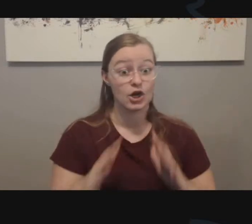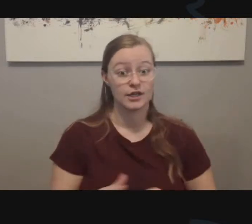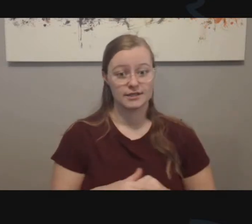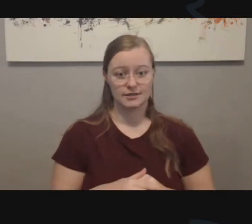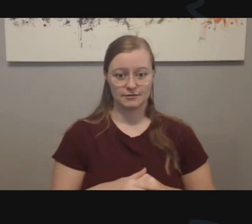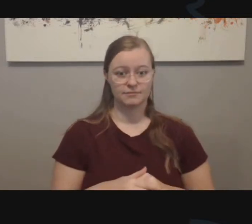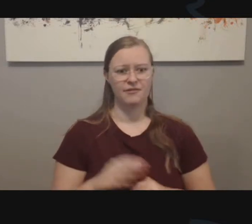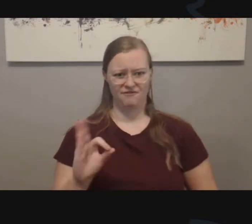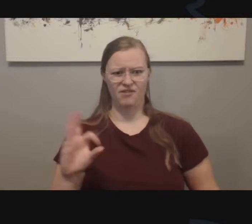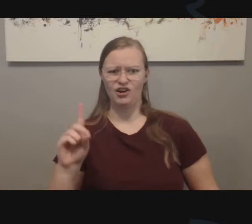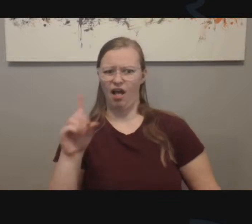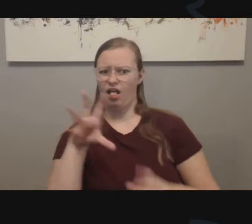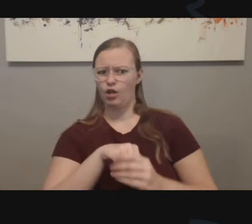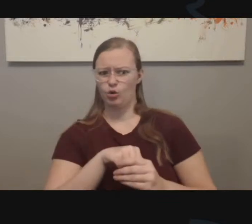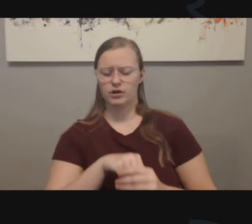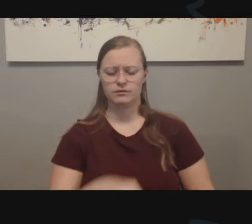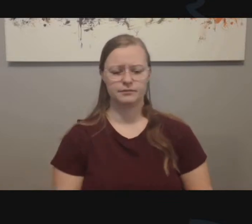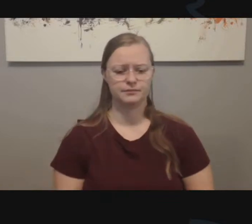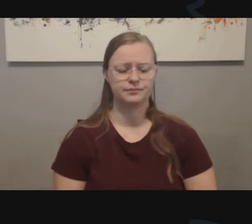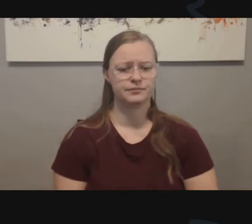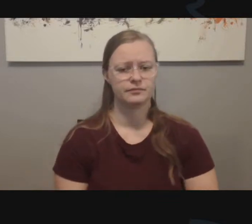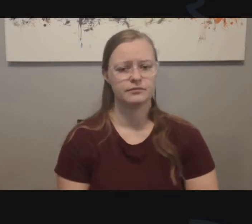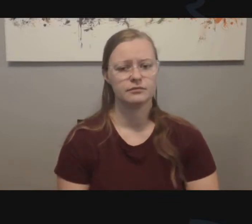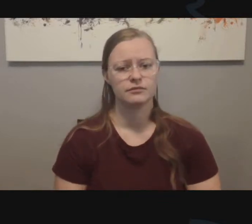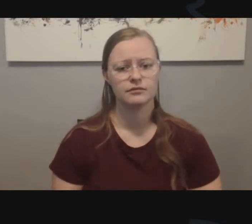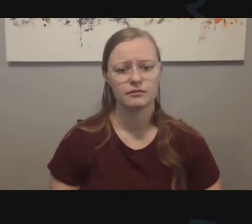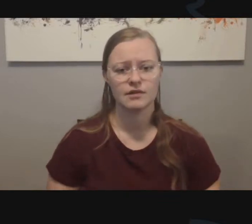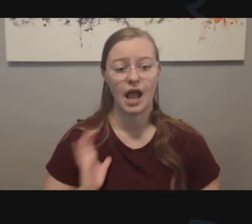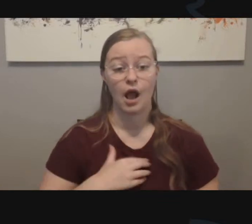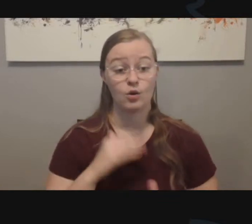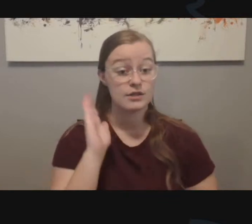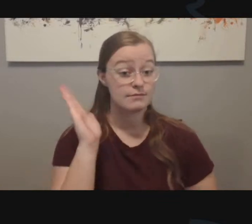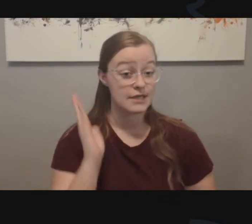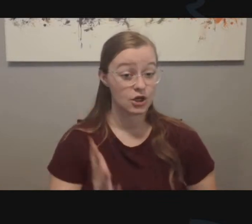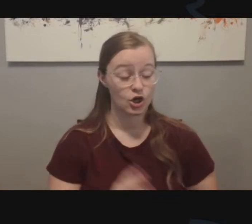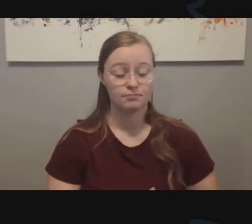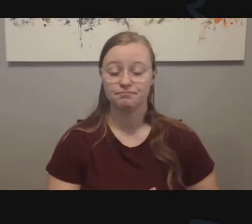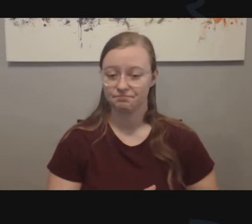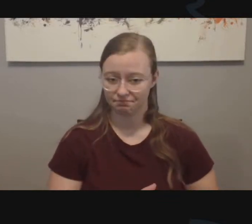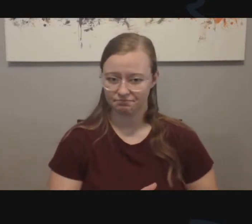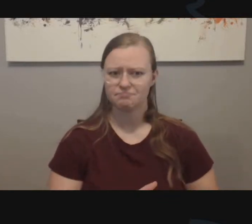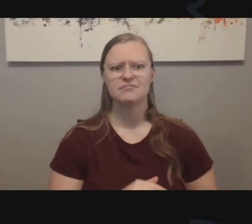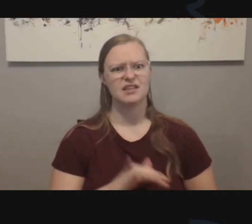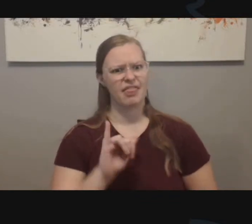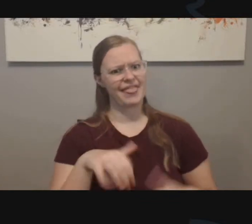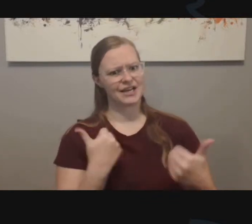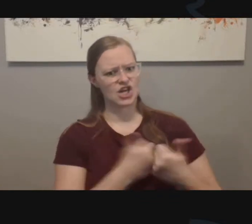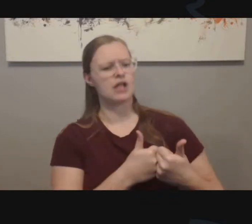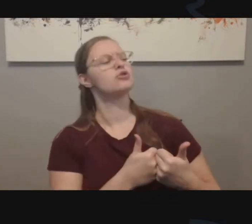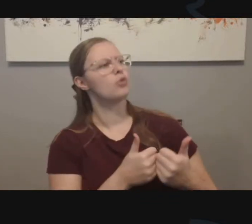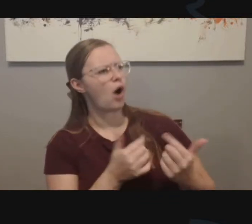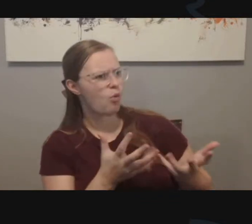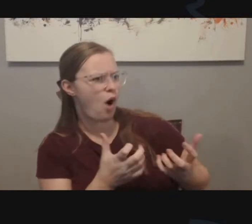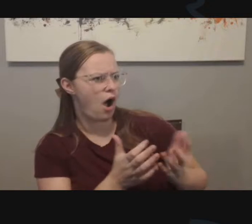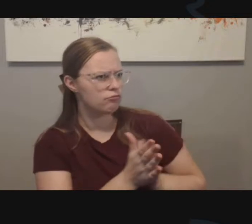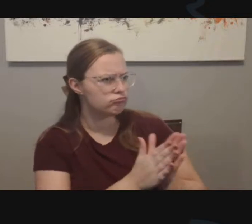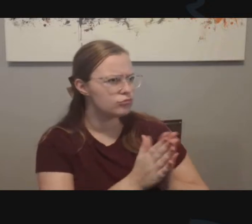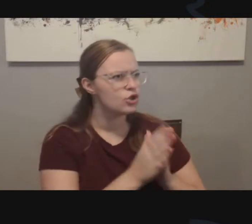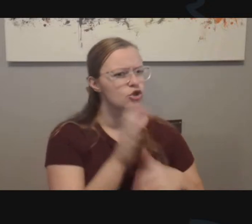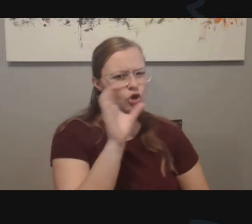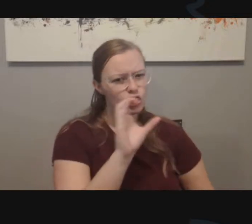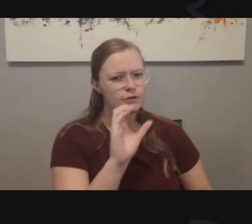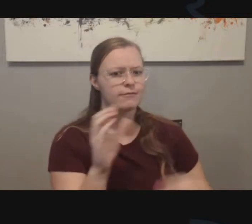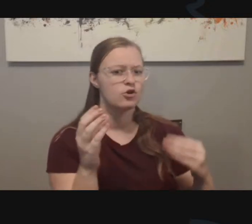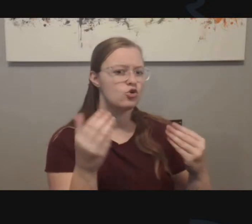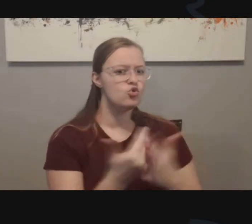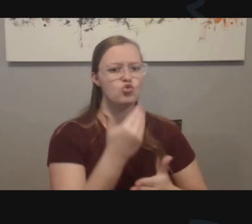of American heroes. Our speaker today has taken on that challenge of searching for new aspects